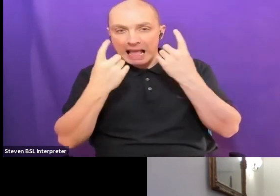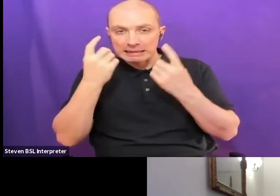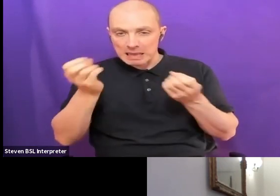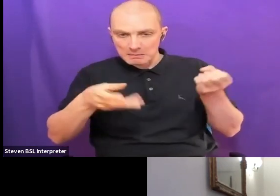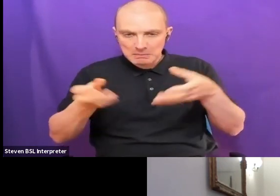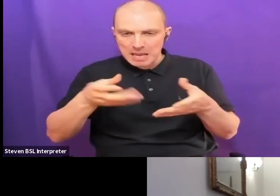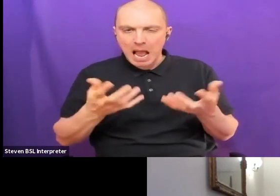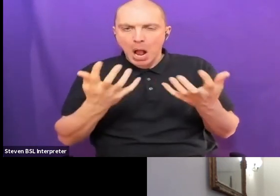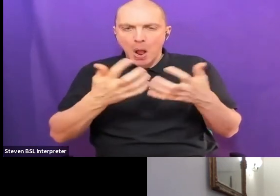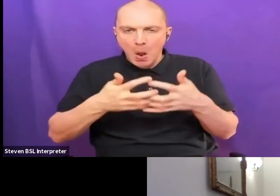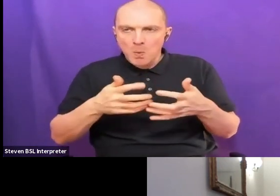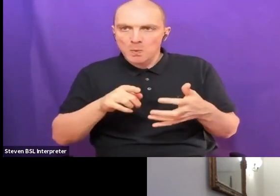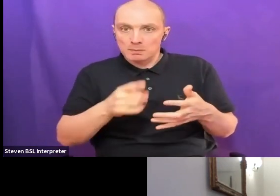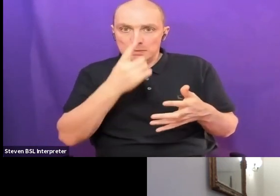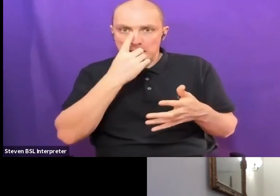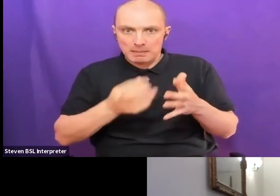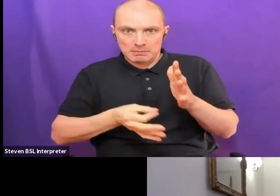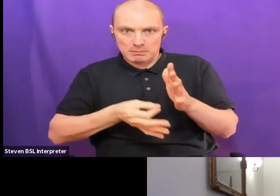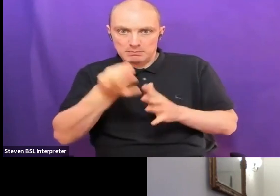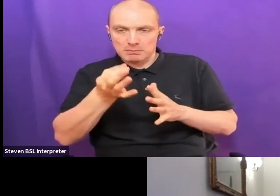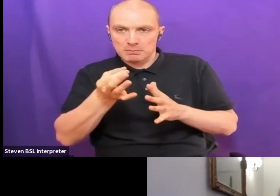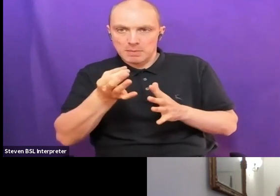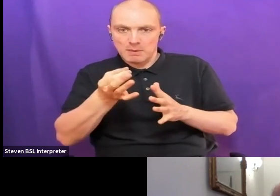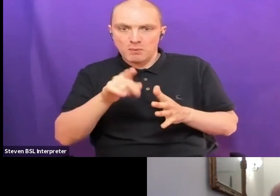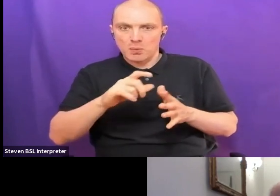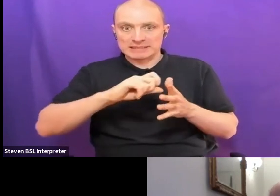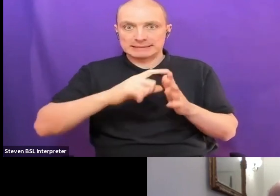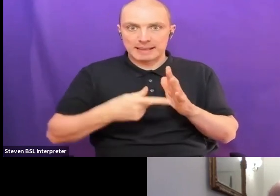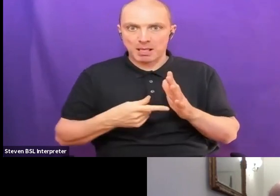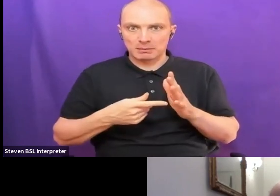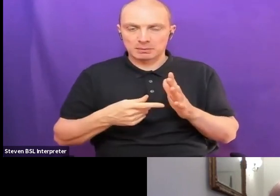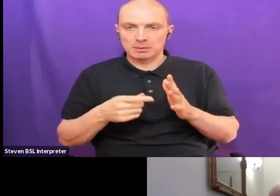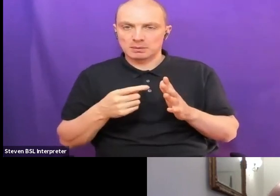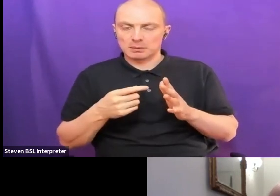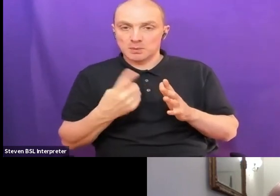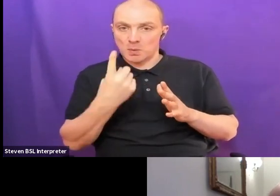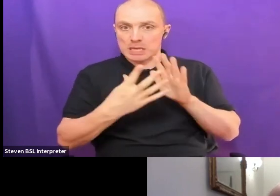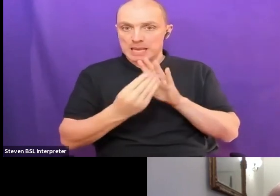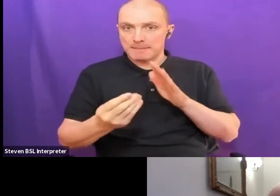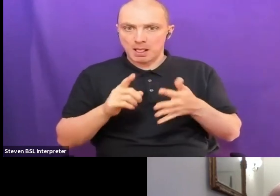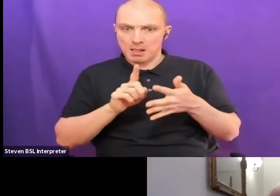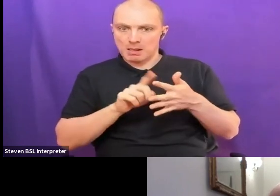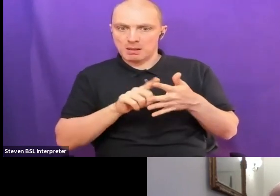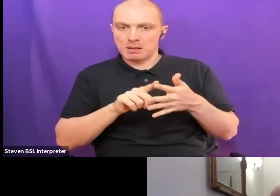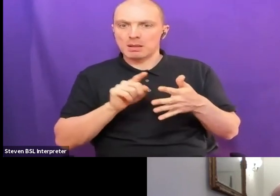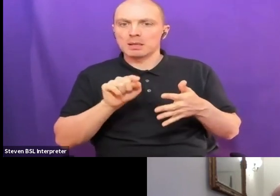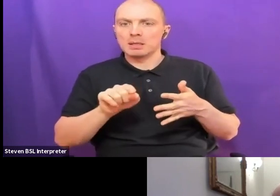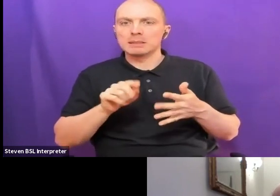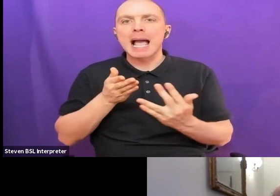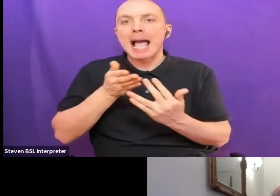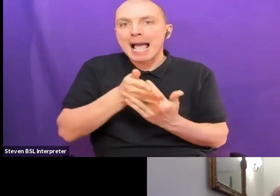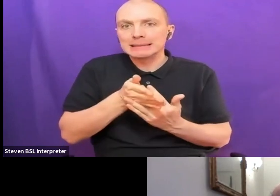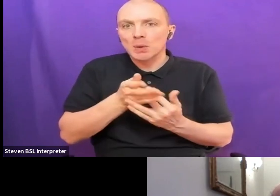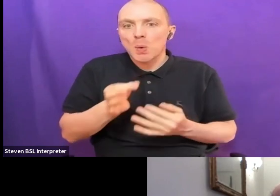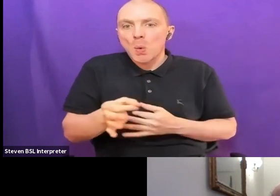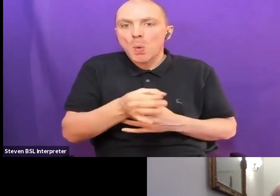places for everyone, but especially for disabled people. And those are access to local services and a